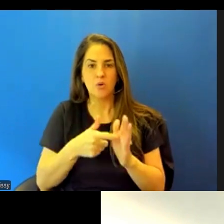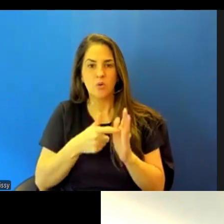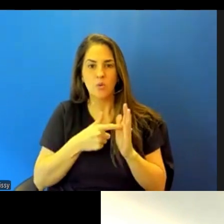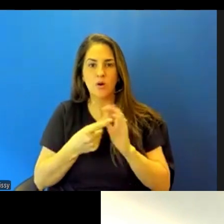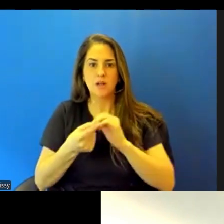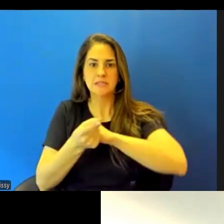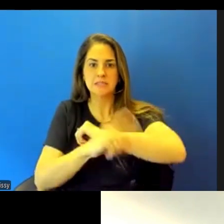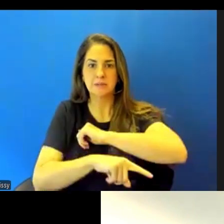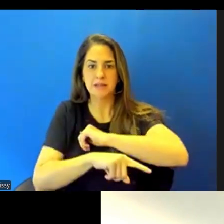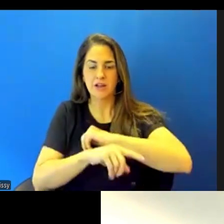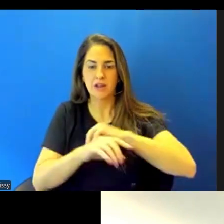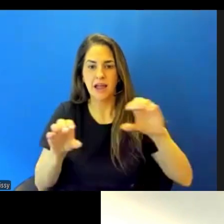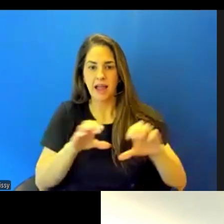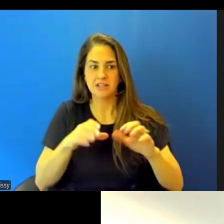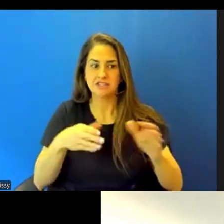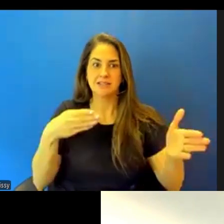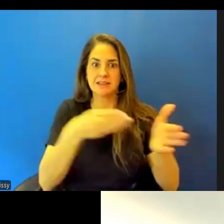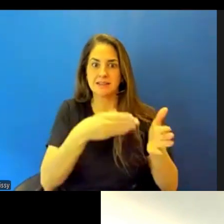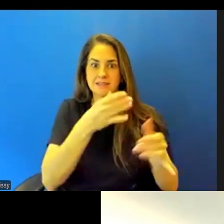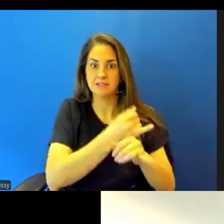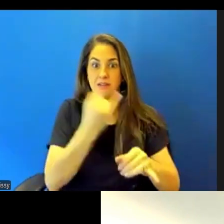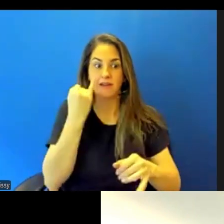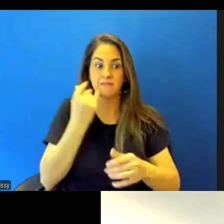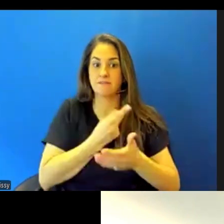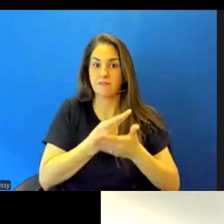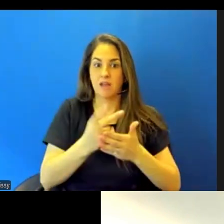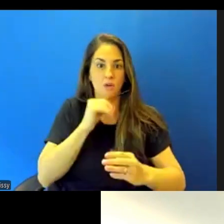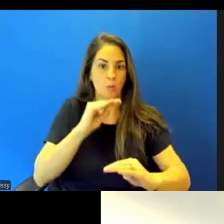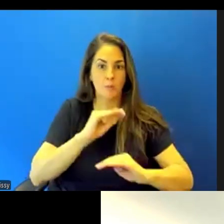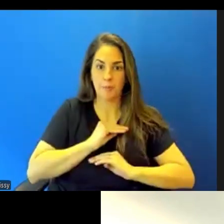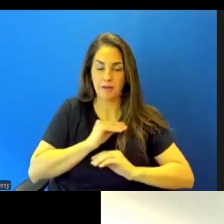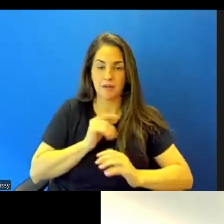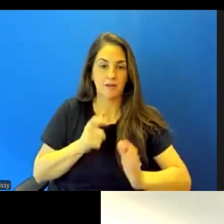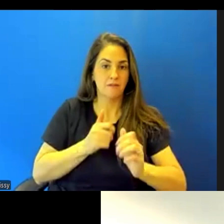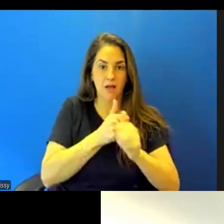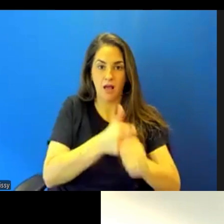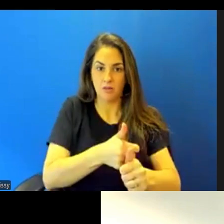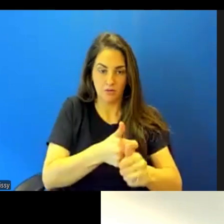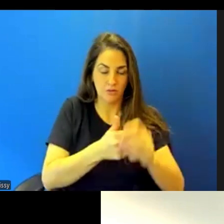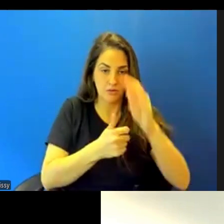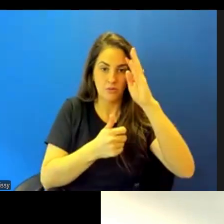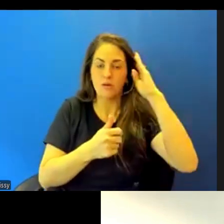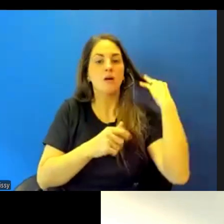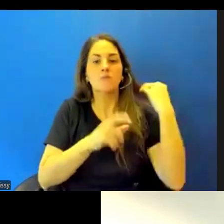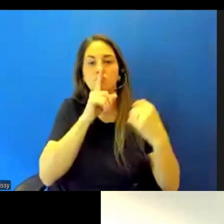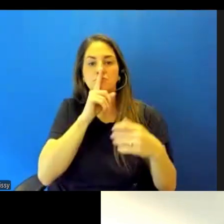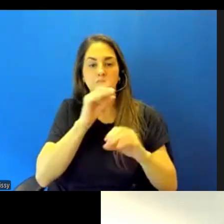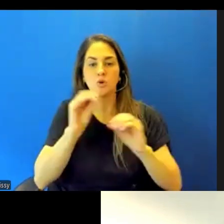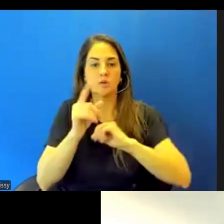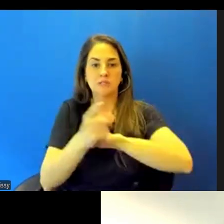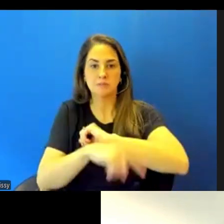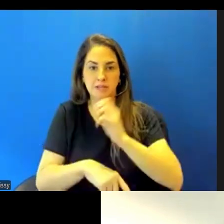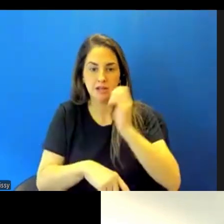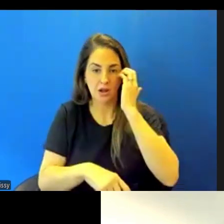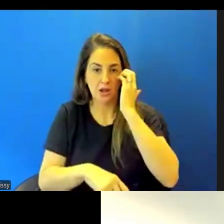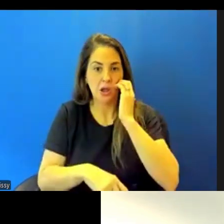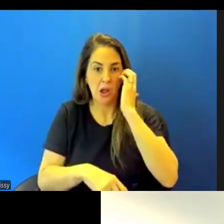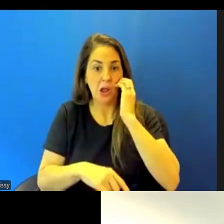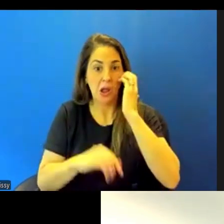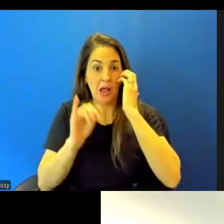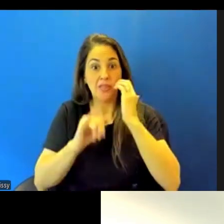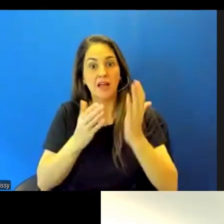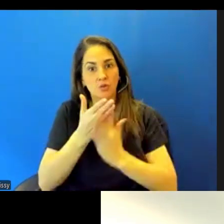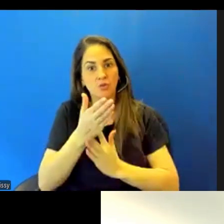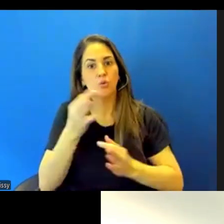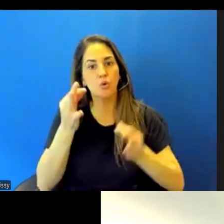actions against institutions that are not in compliance. That would likely happen through